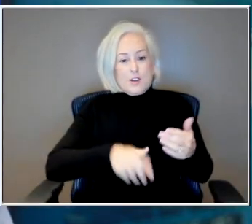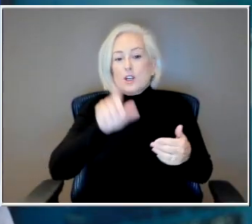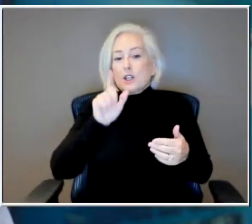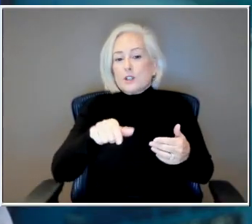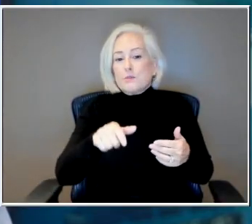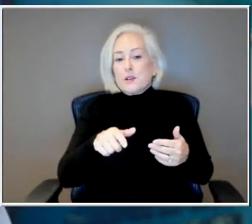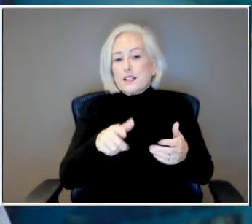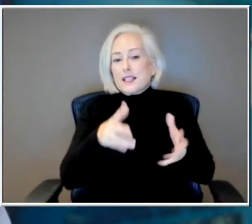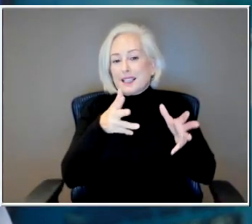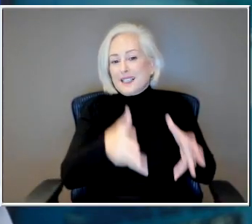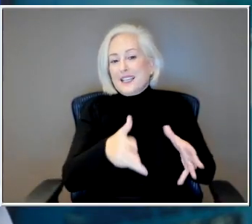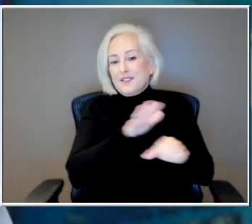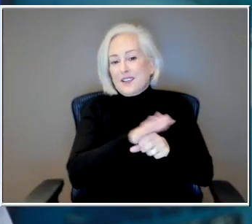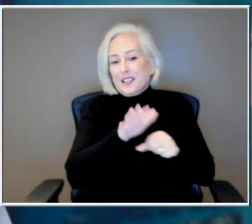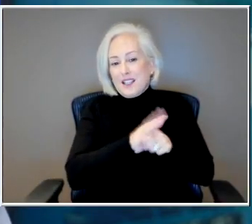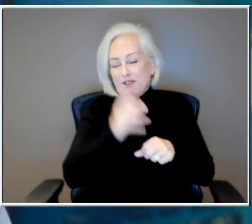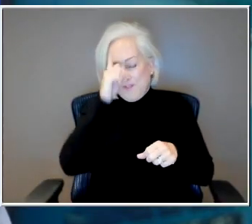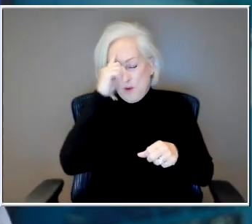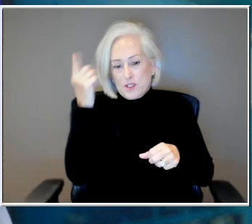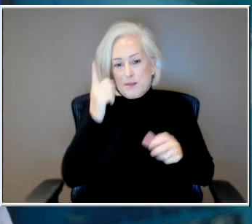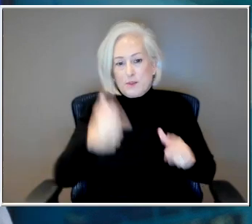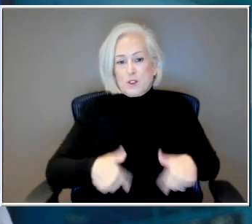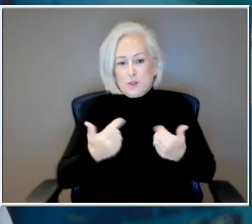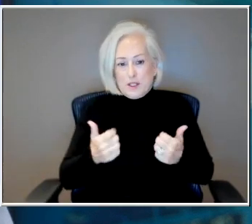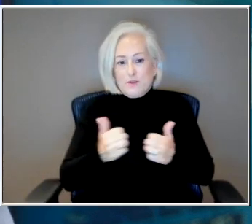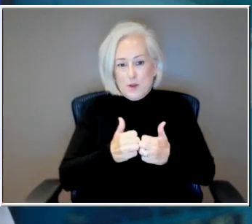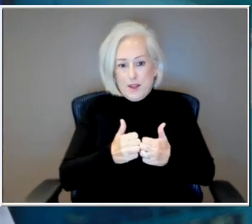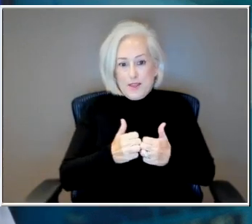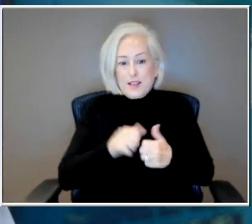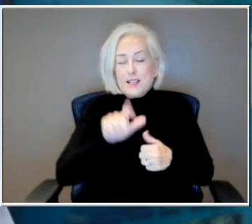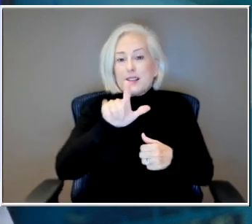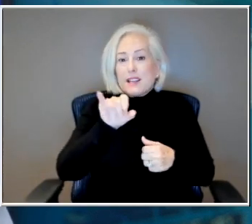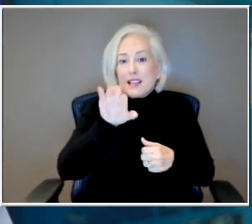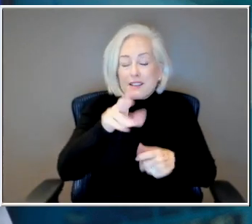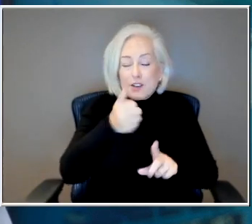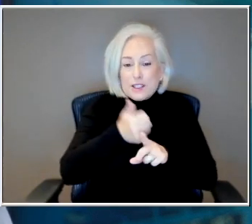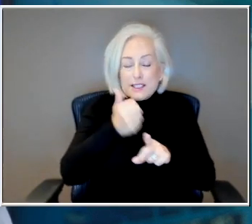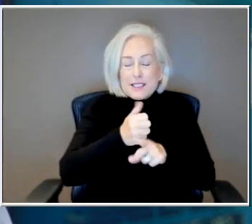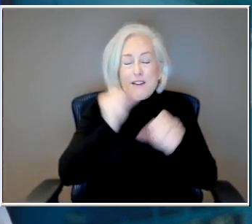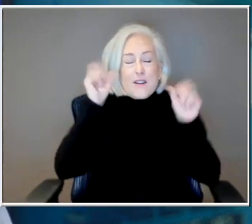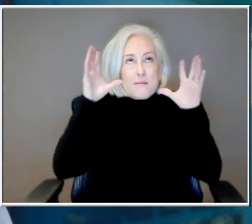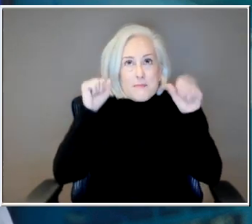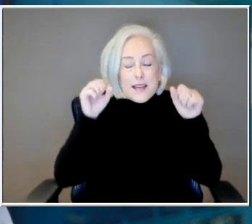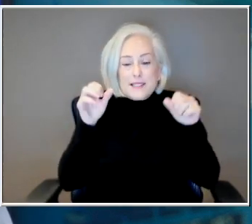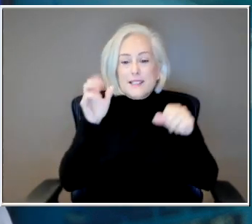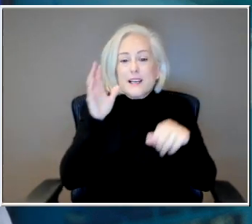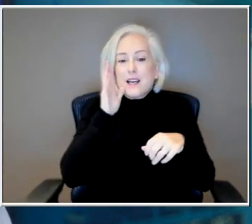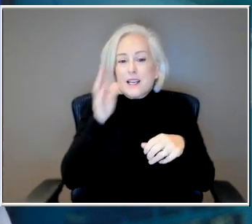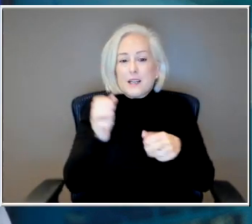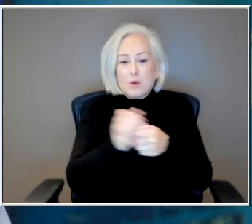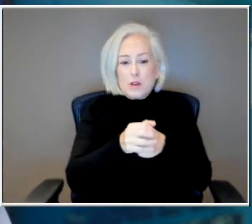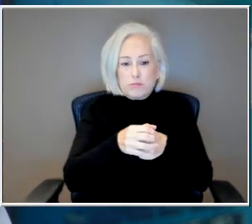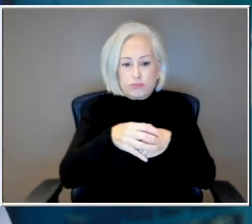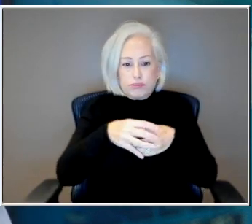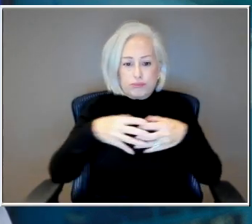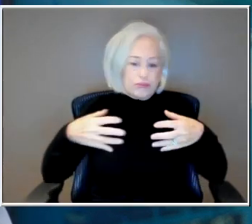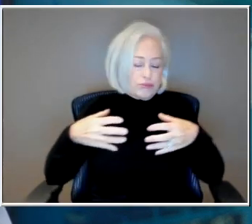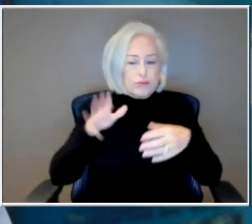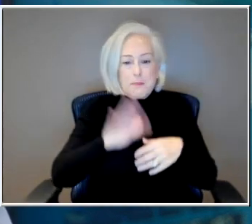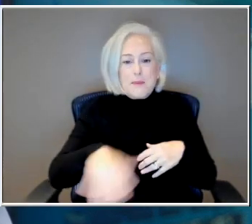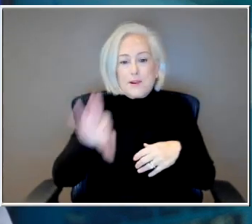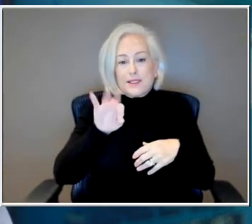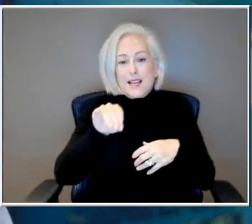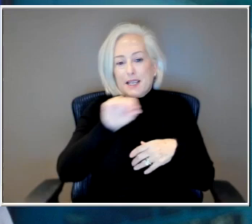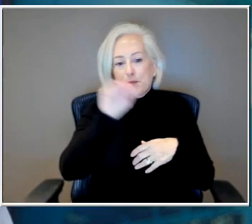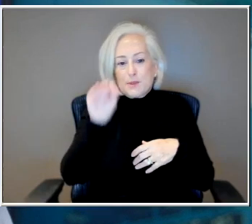number one. And the liver will regenerate. It's an amazing organ. You know, within 4 to 6 weeks, it regenerates to about 90% of its original